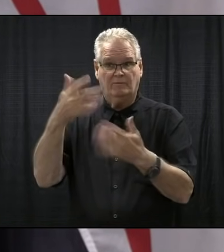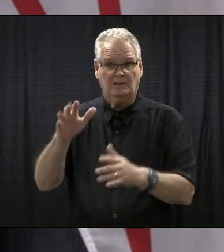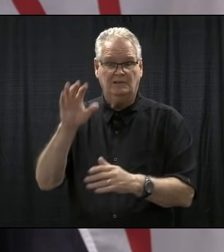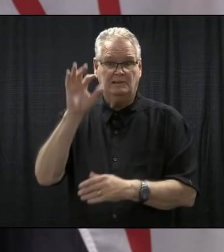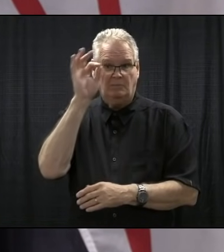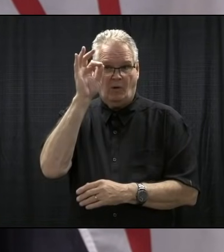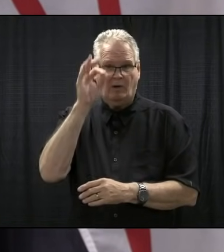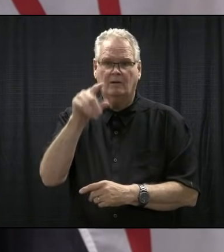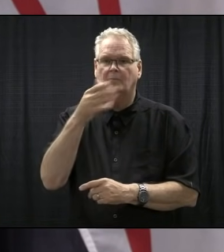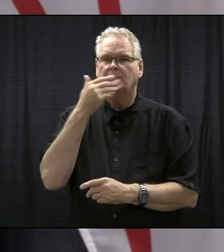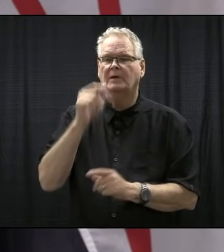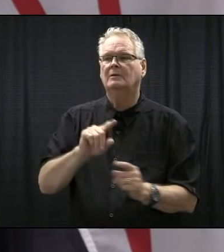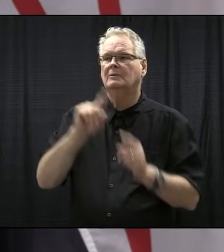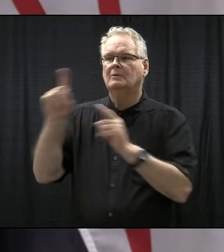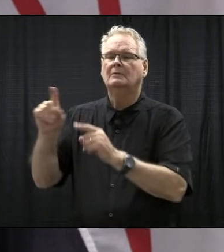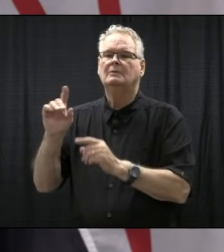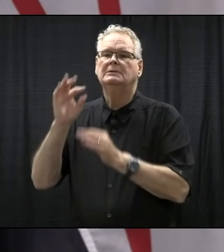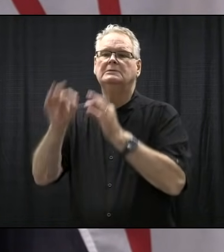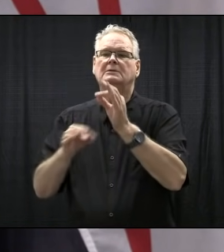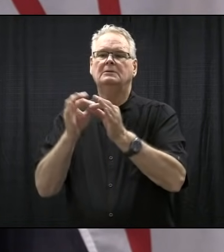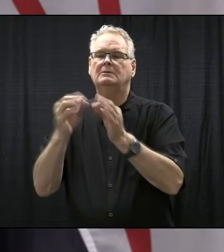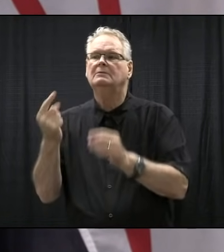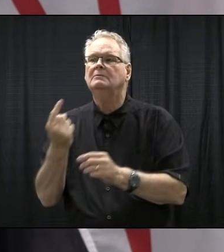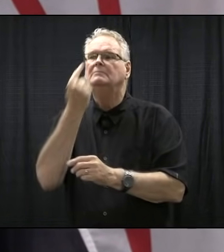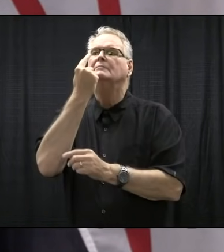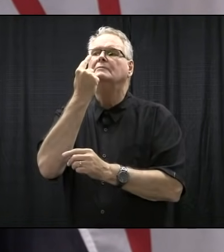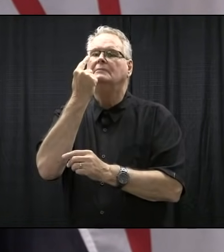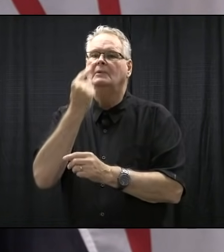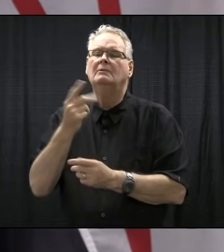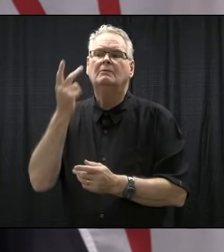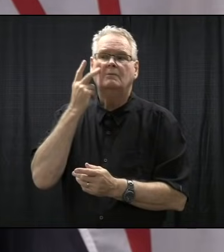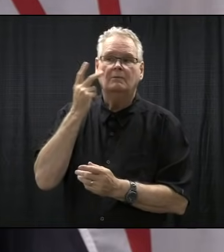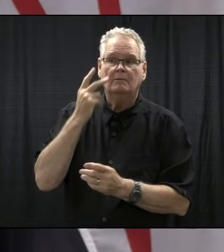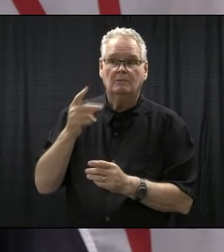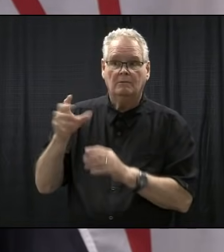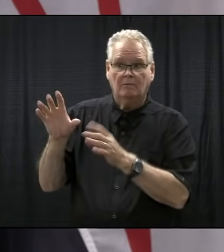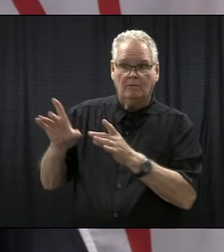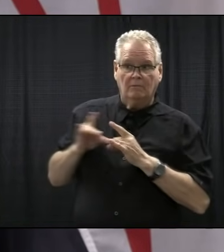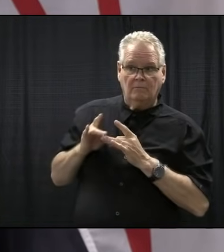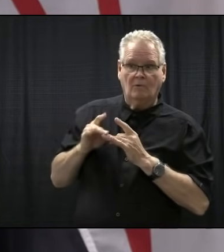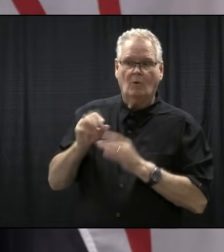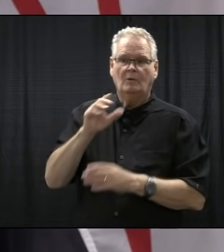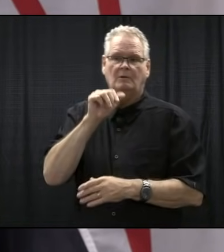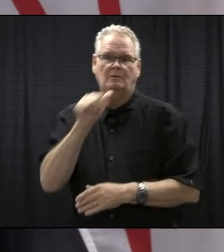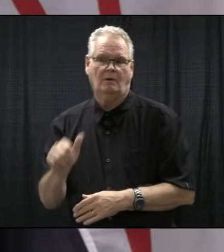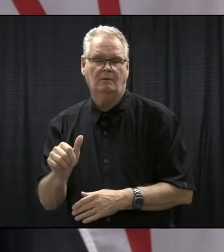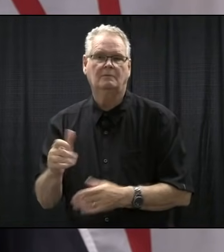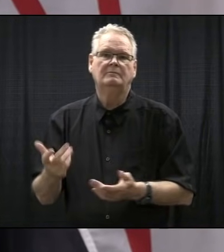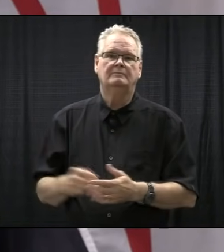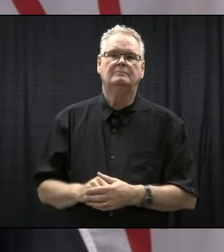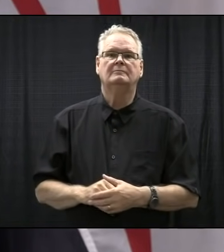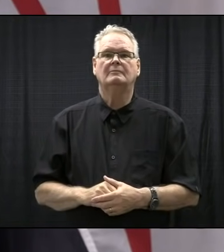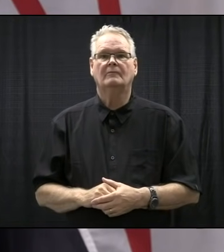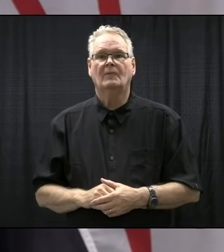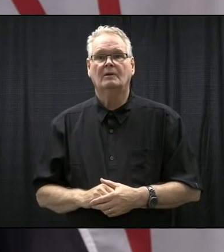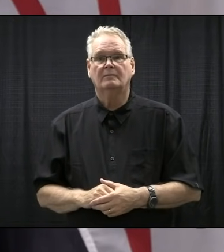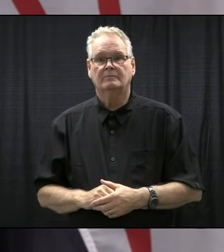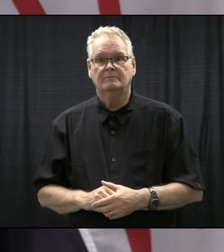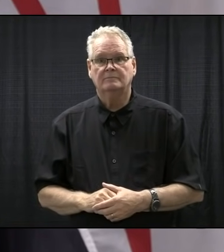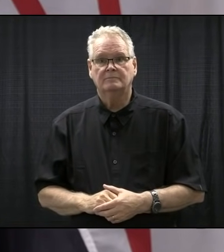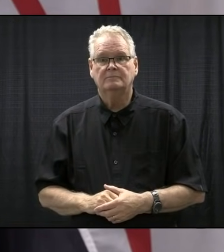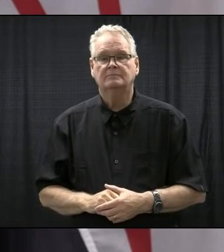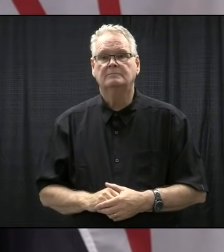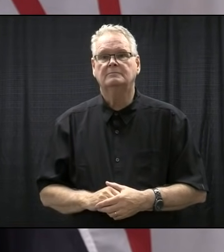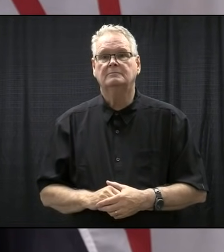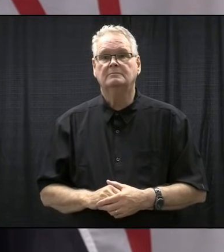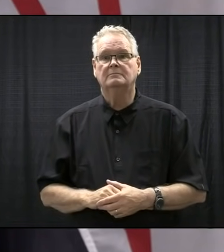811. People who visited this location and currently have symptoms of COVID-19 are required to isolate until 24